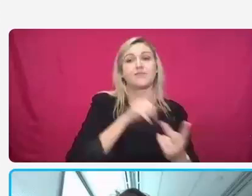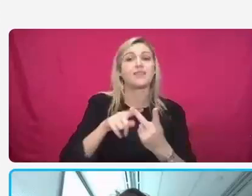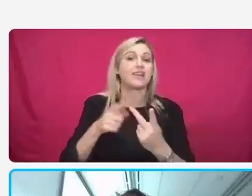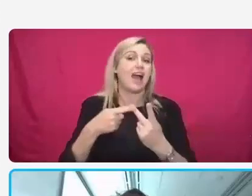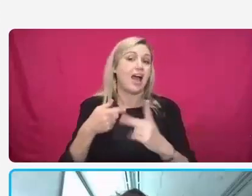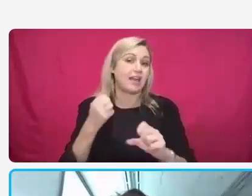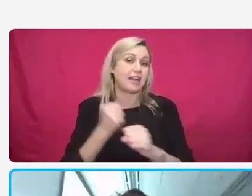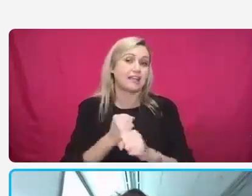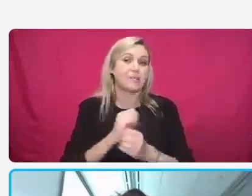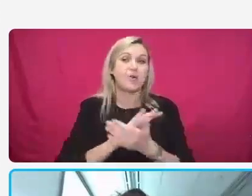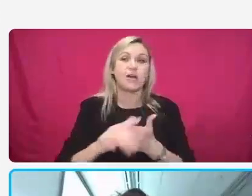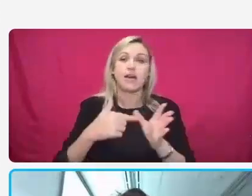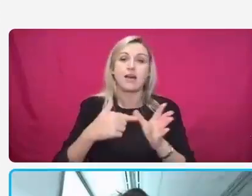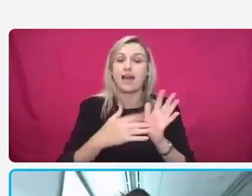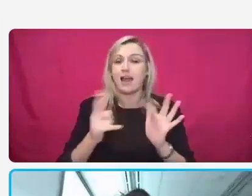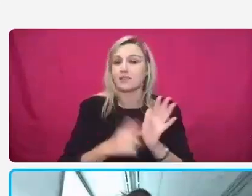process.